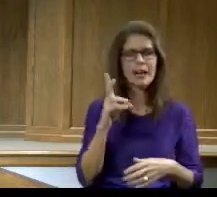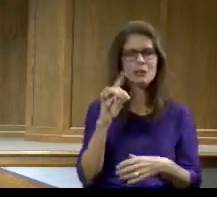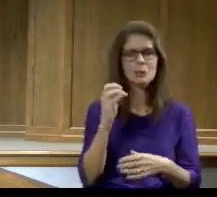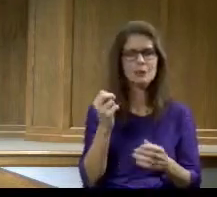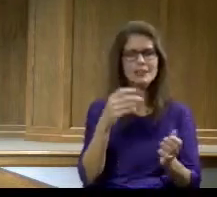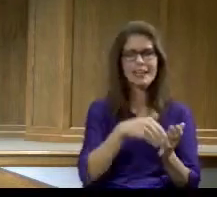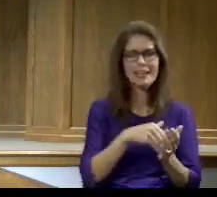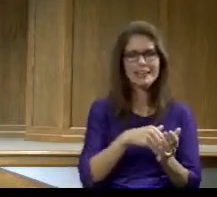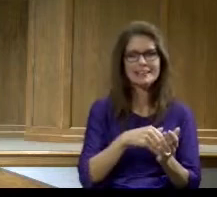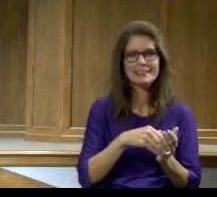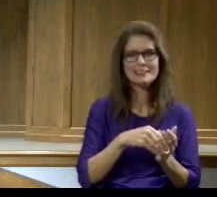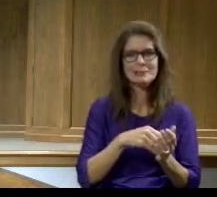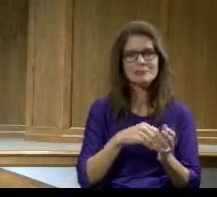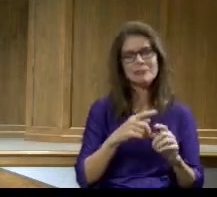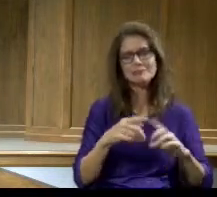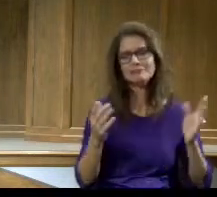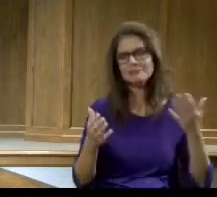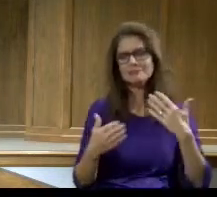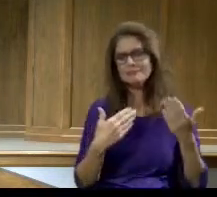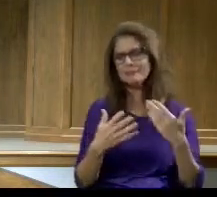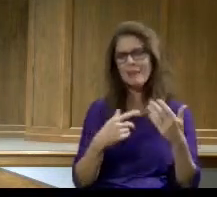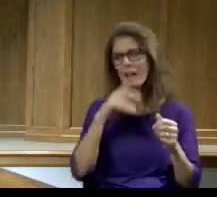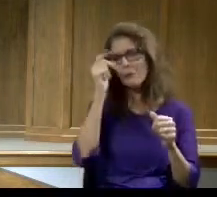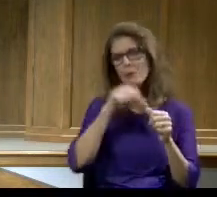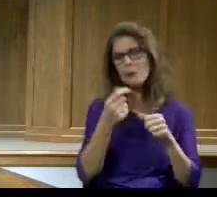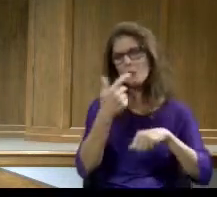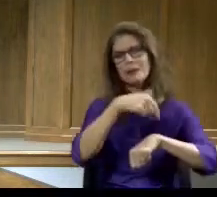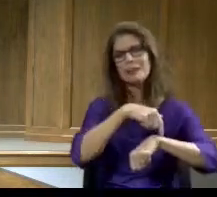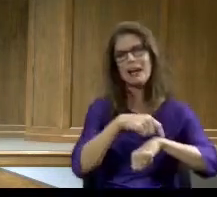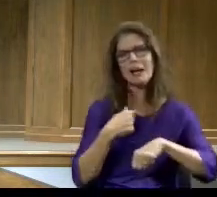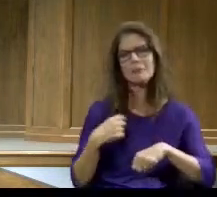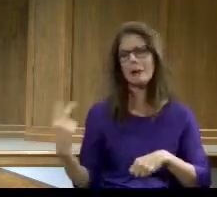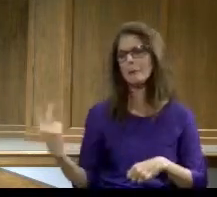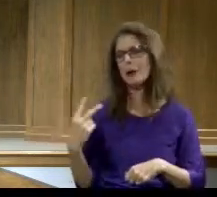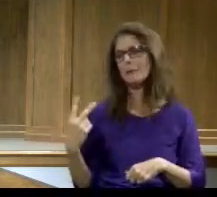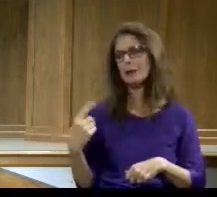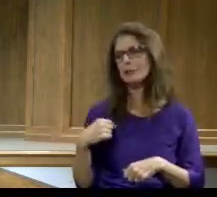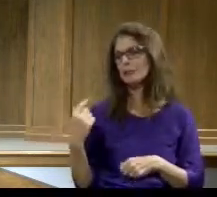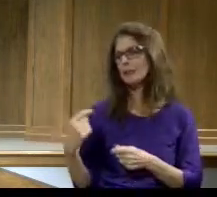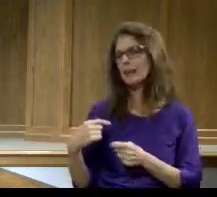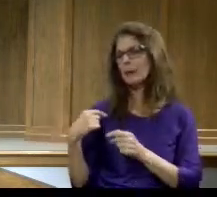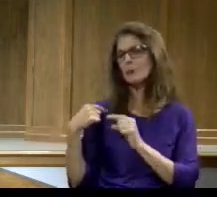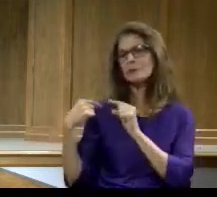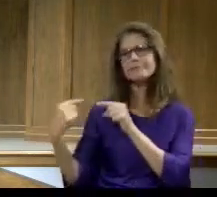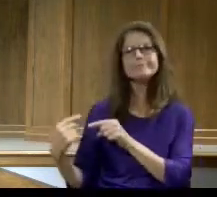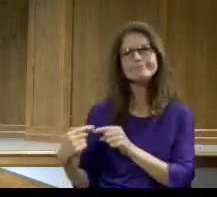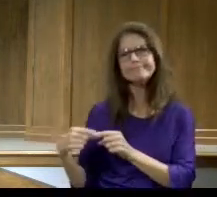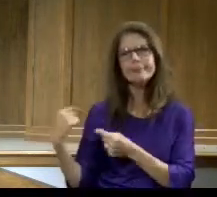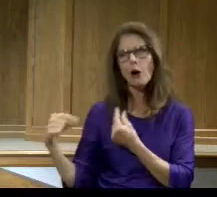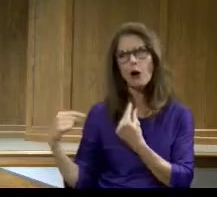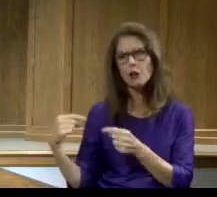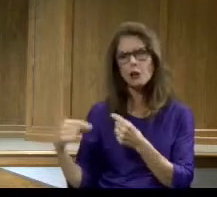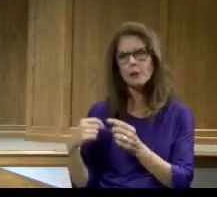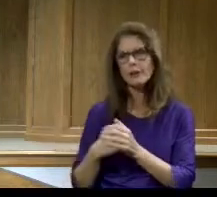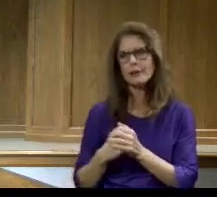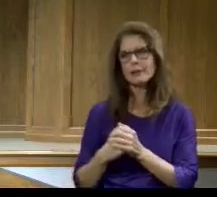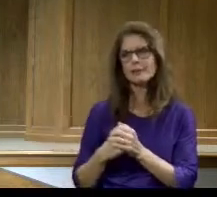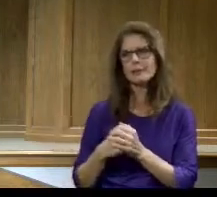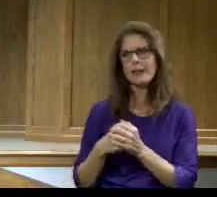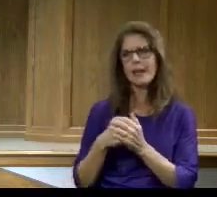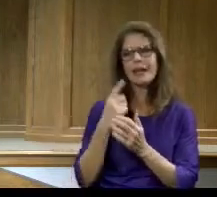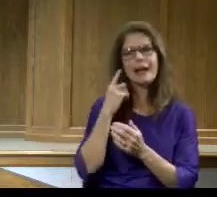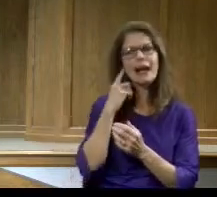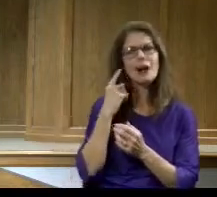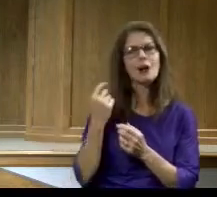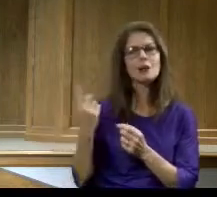was. I remember one time she and I had gone around and around. I was a little guy, and I heard her go in the next room,